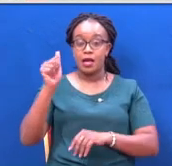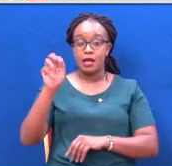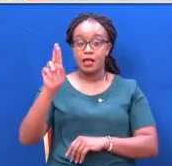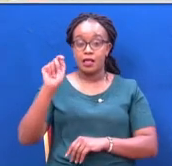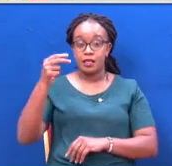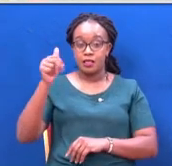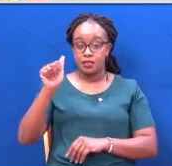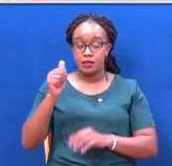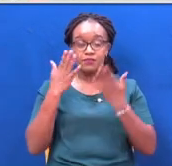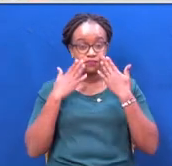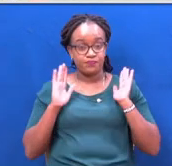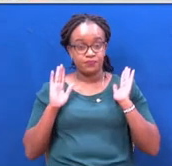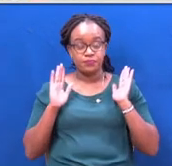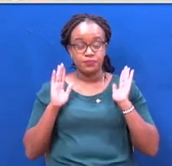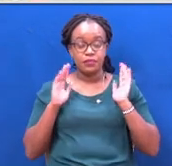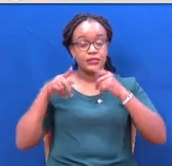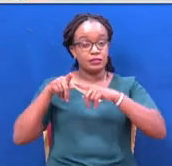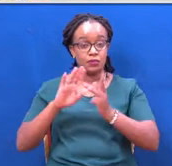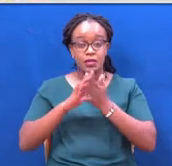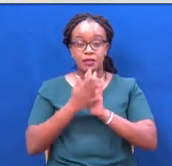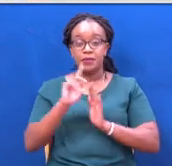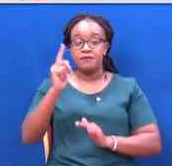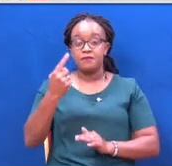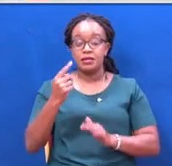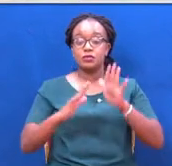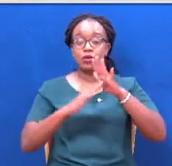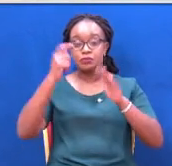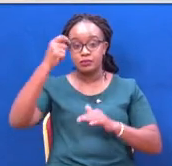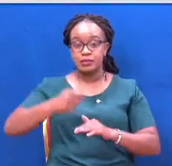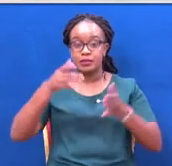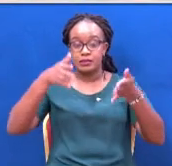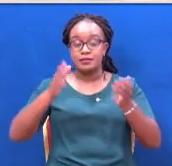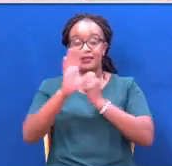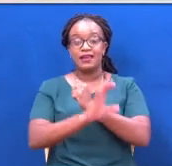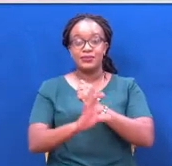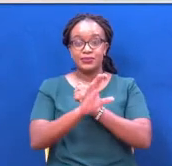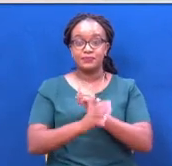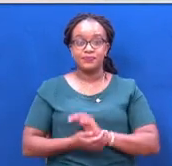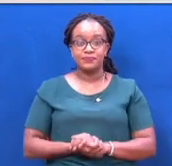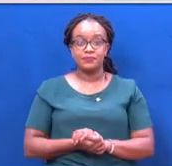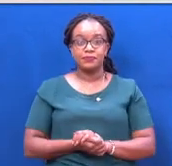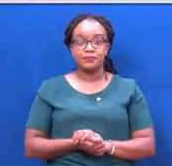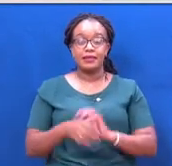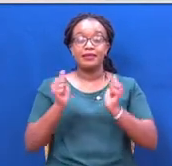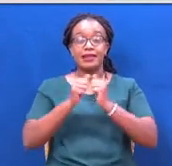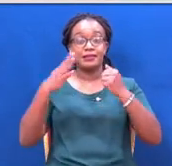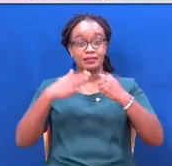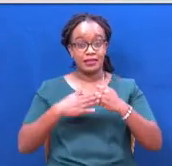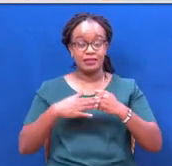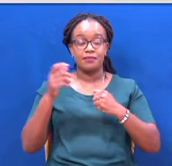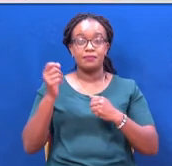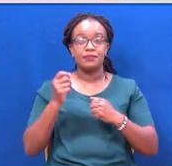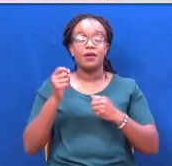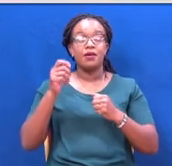took the oath of office, becoming the first female Chief Justice in the country. On 19th of May 2021, Koome, who